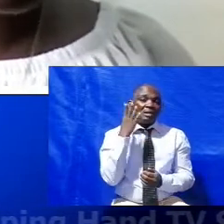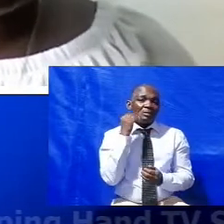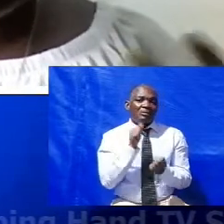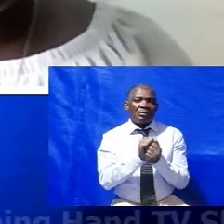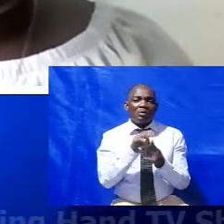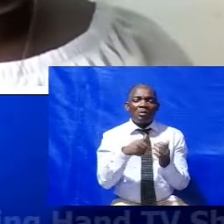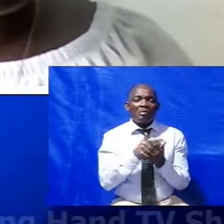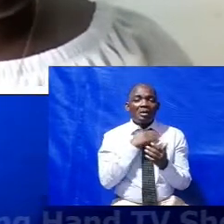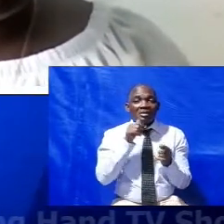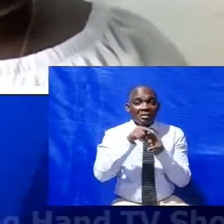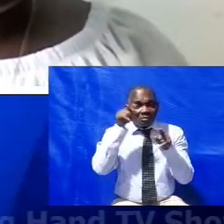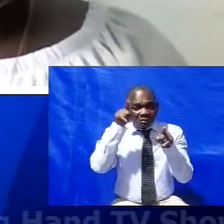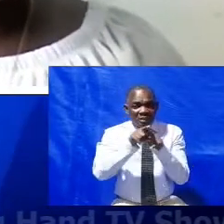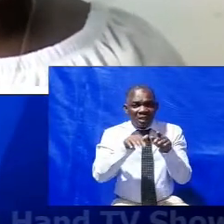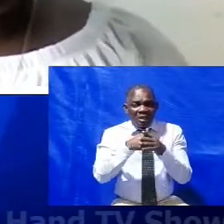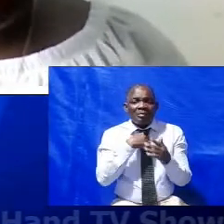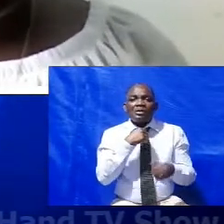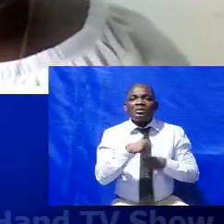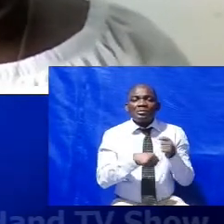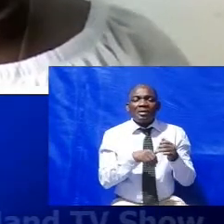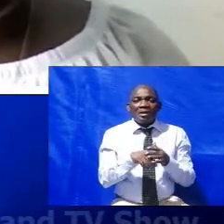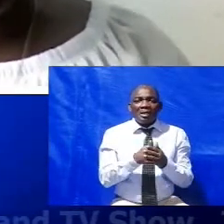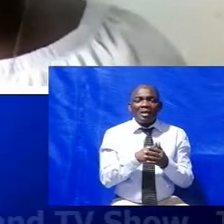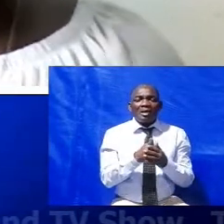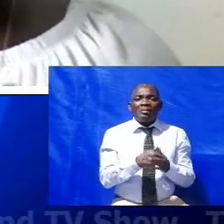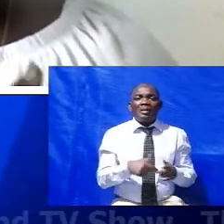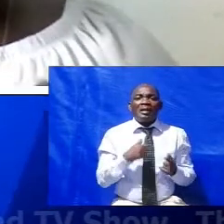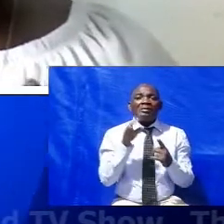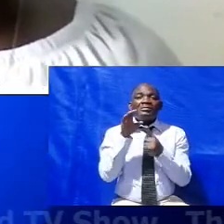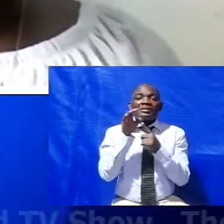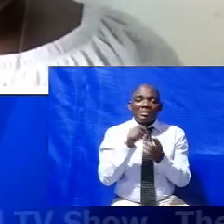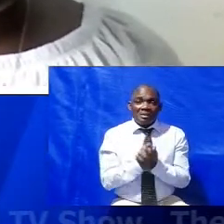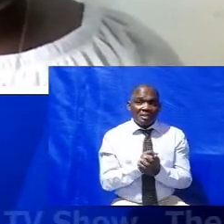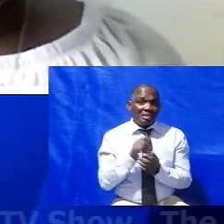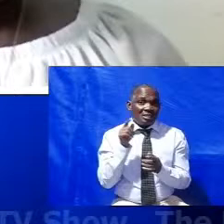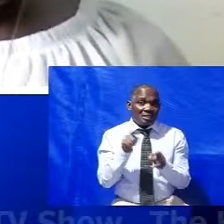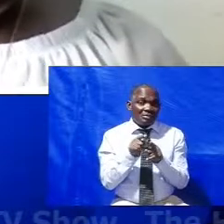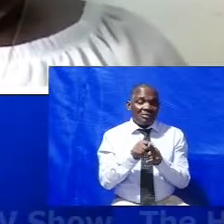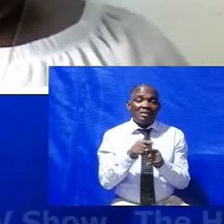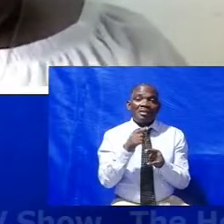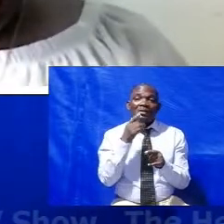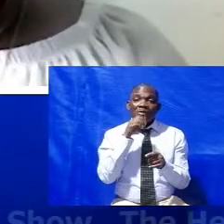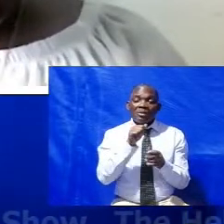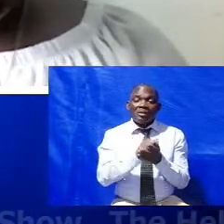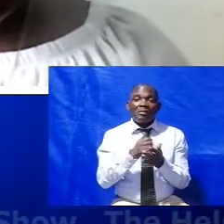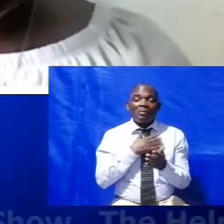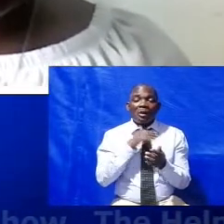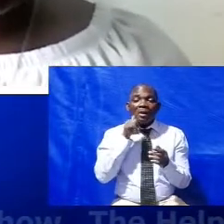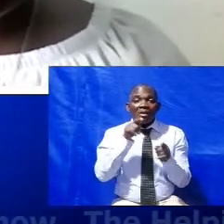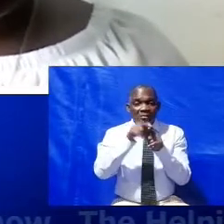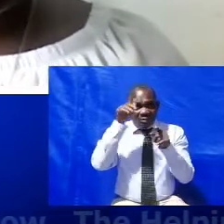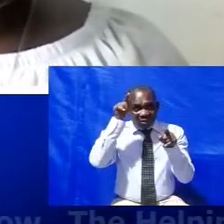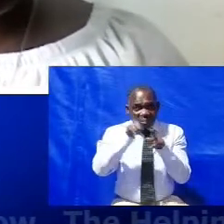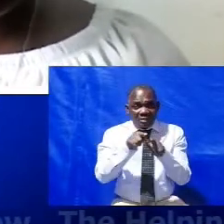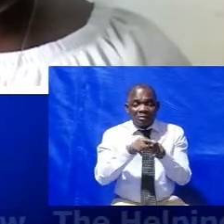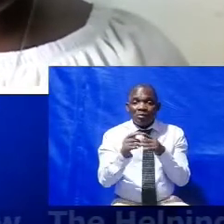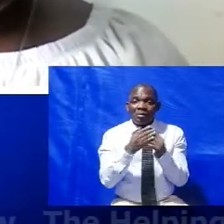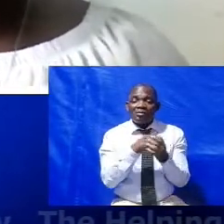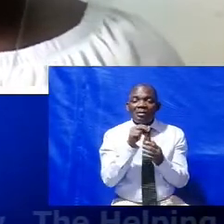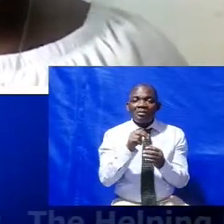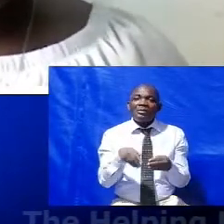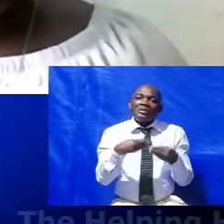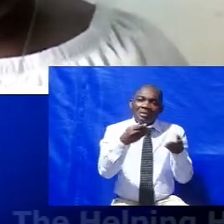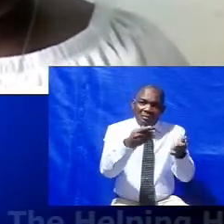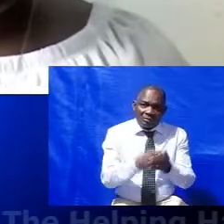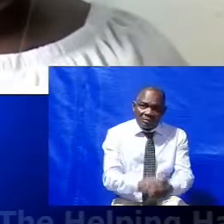my experiences with them, like what I was going through, how my life in the city was. And then I also ensured that they had at least